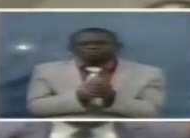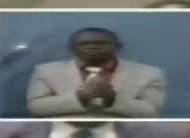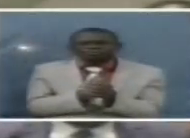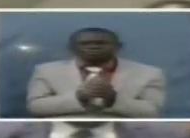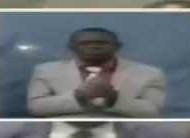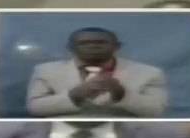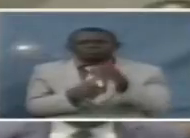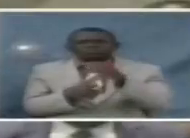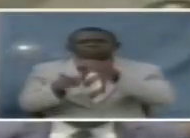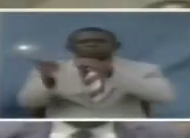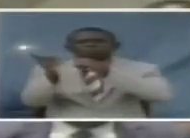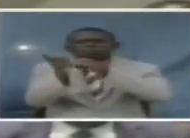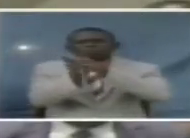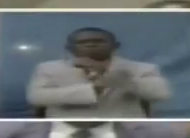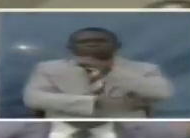Mr. Speaker,